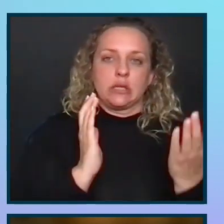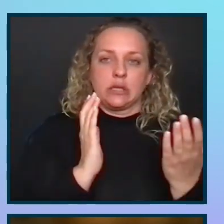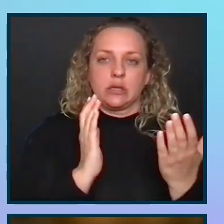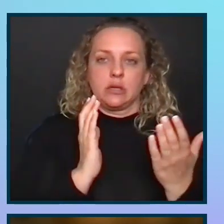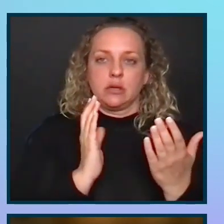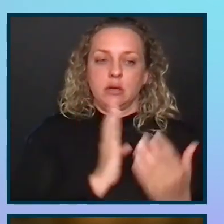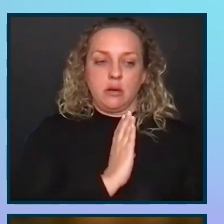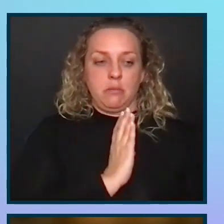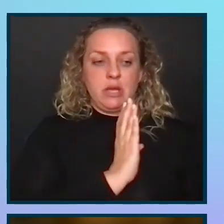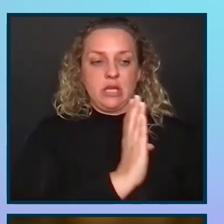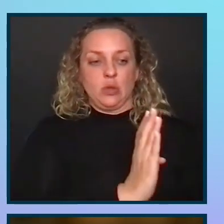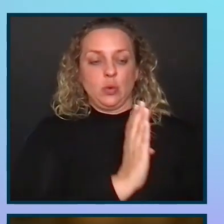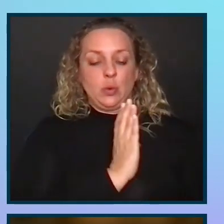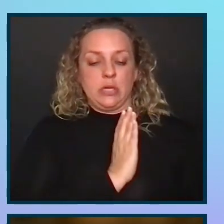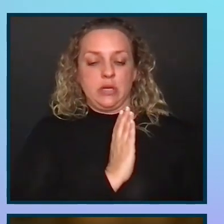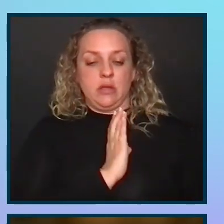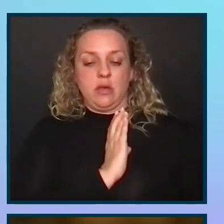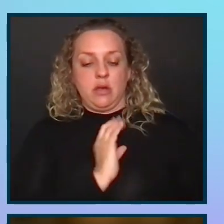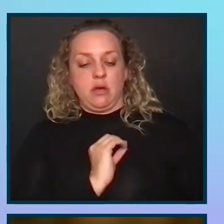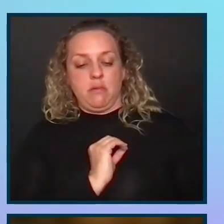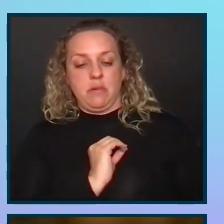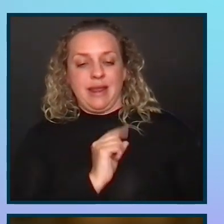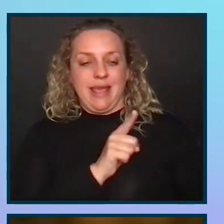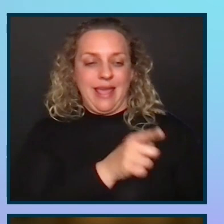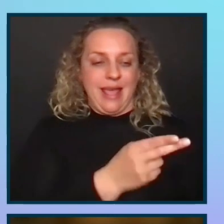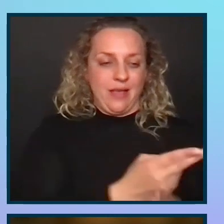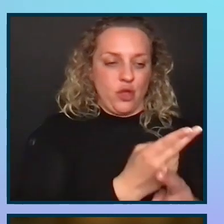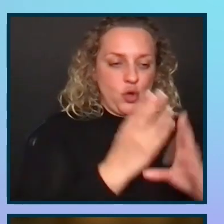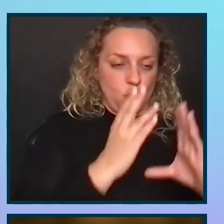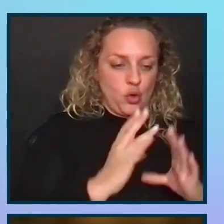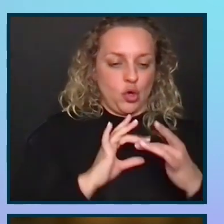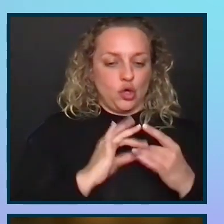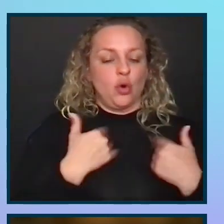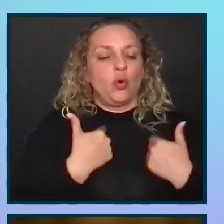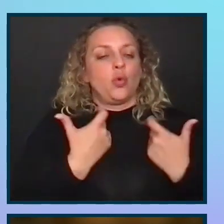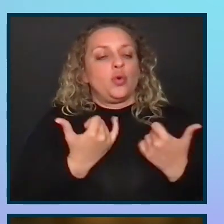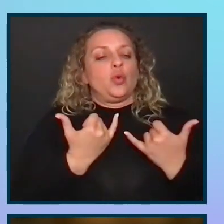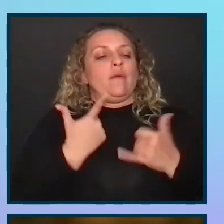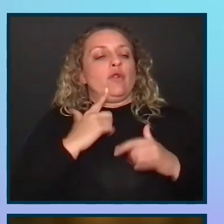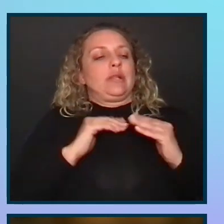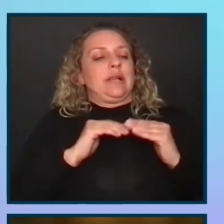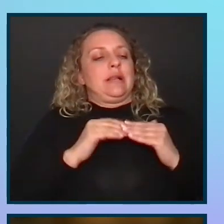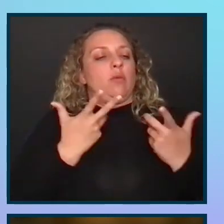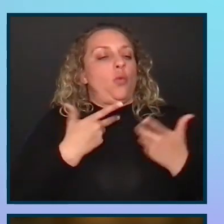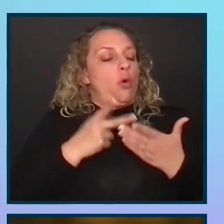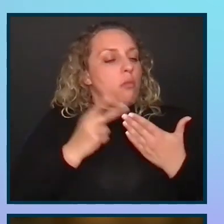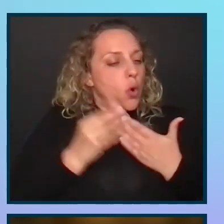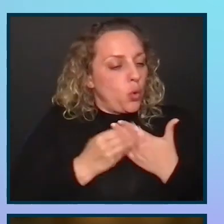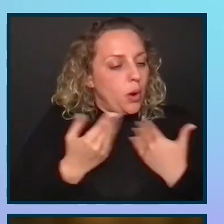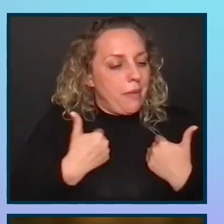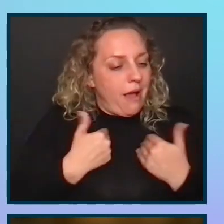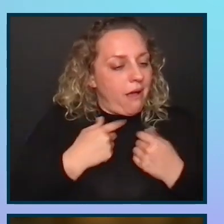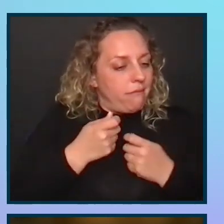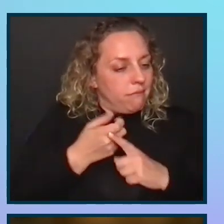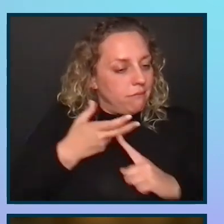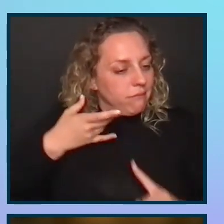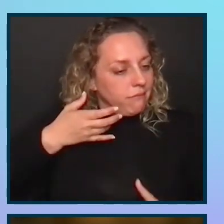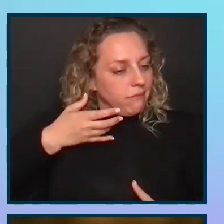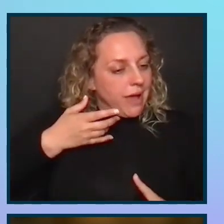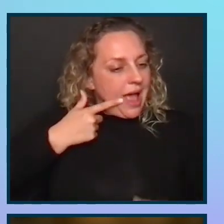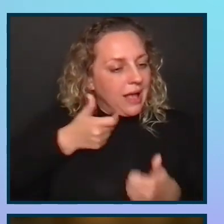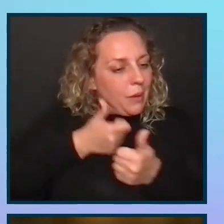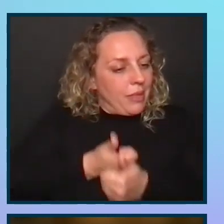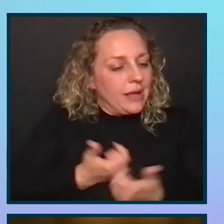the company or program and the end user in terms of where you stand in accessibility, what your program entails, and what your